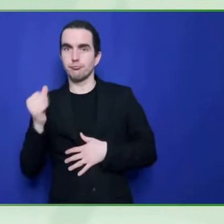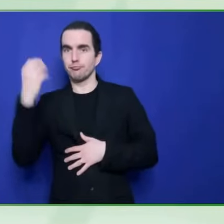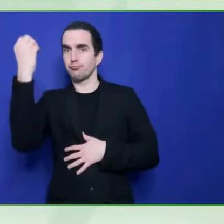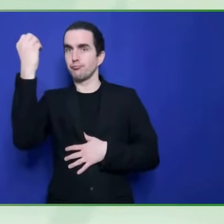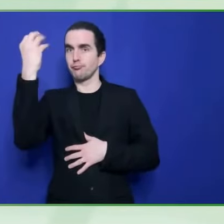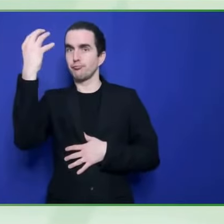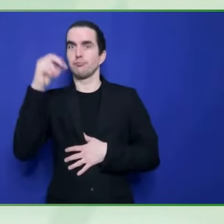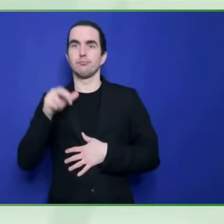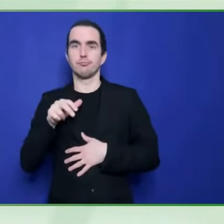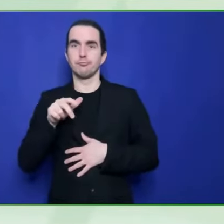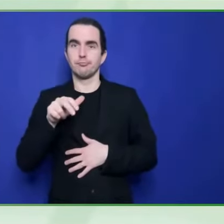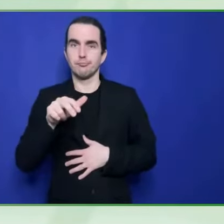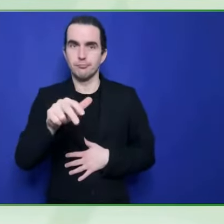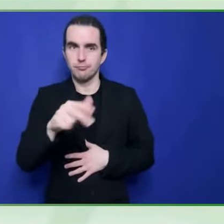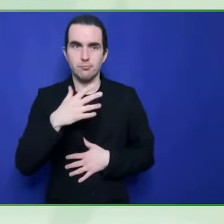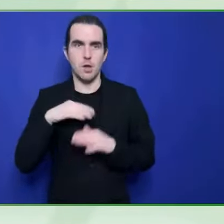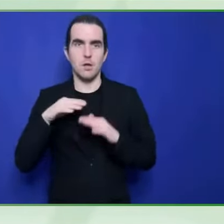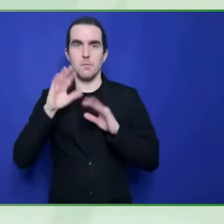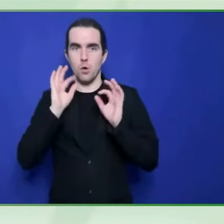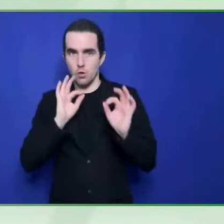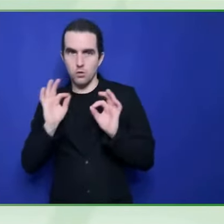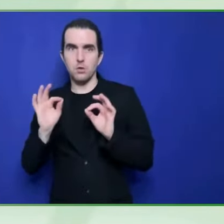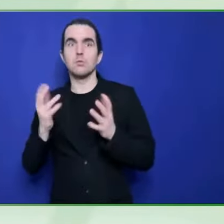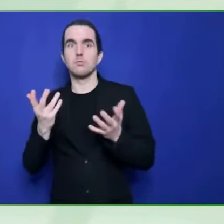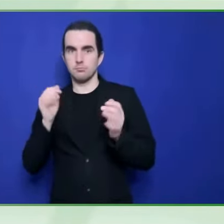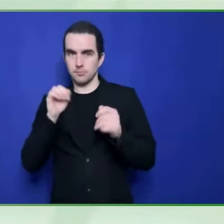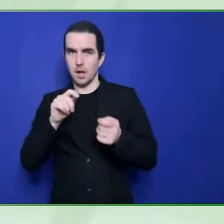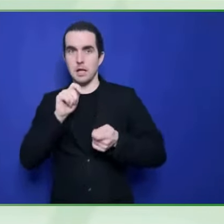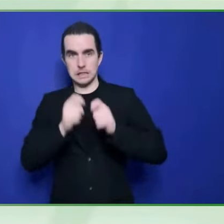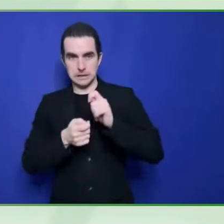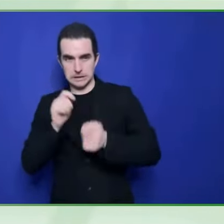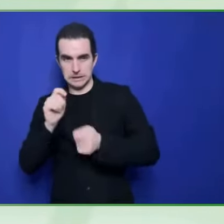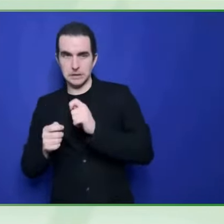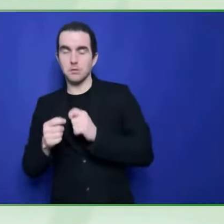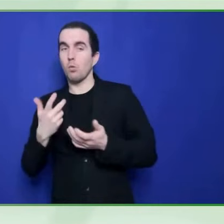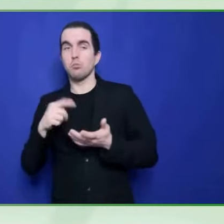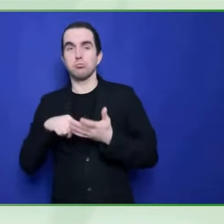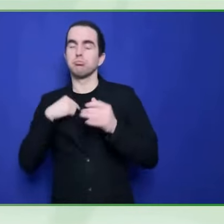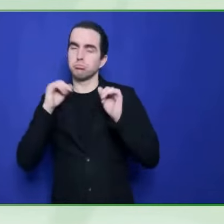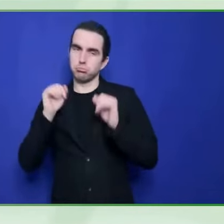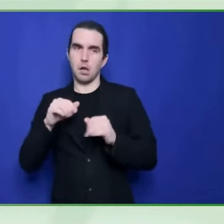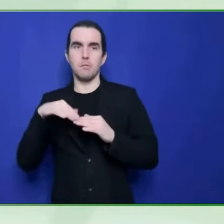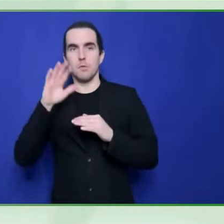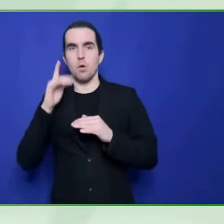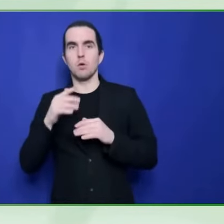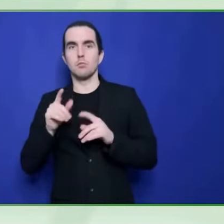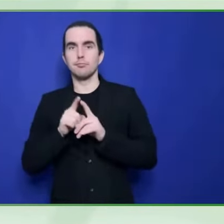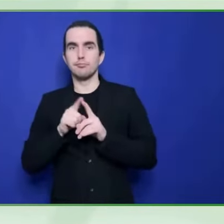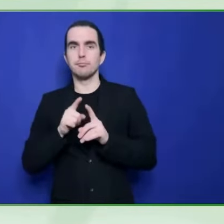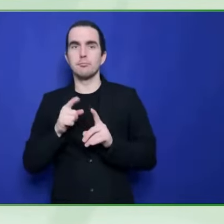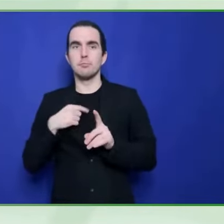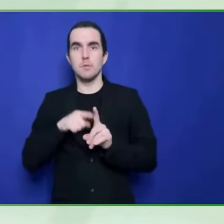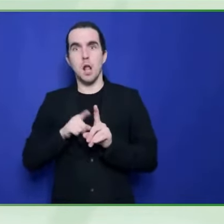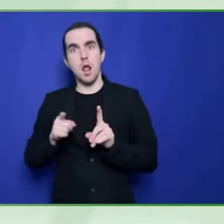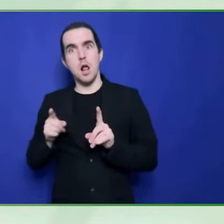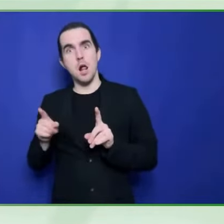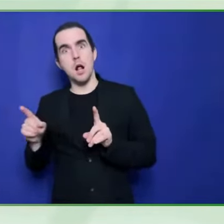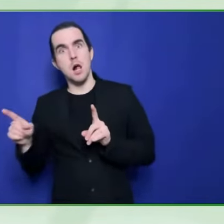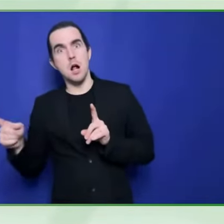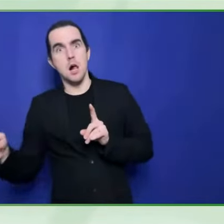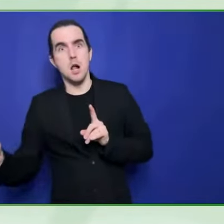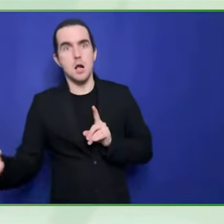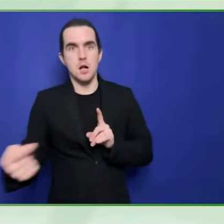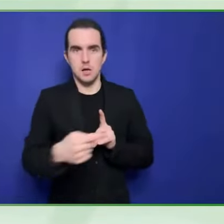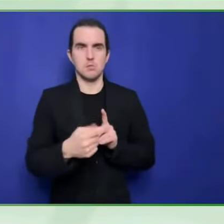to users and having to personalize the routes to everybody's mobility